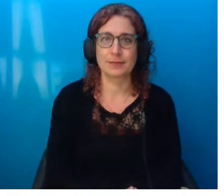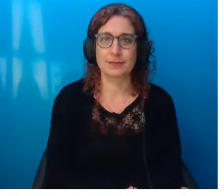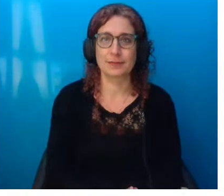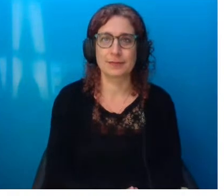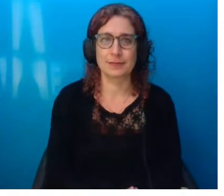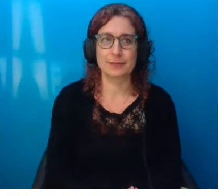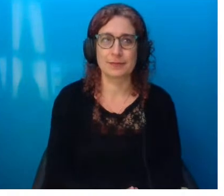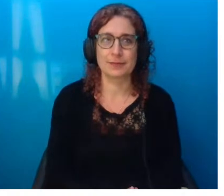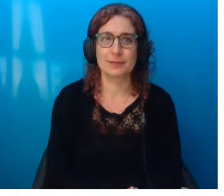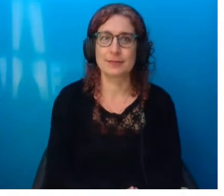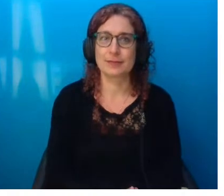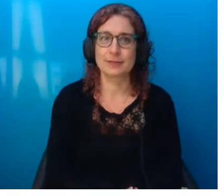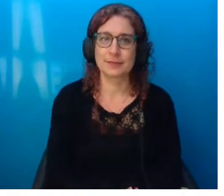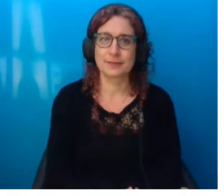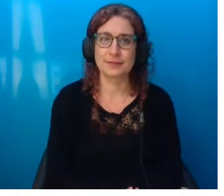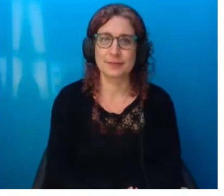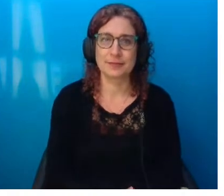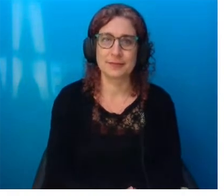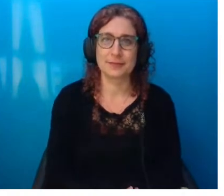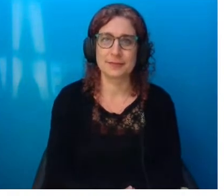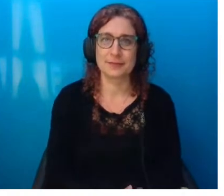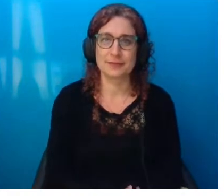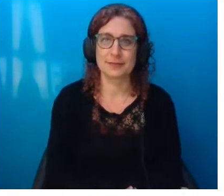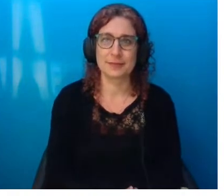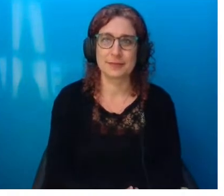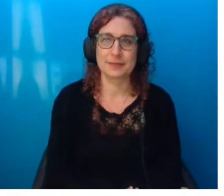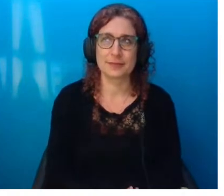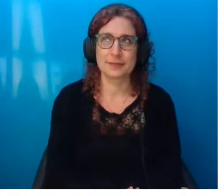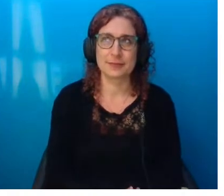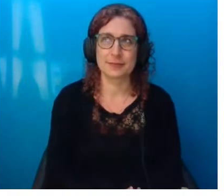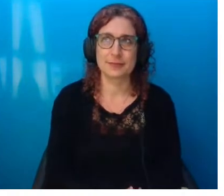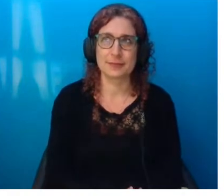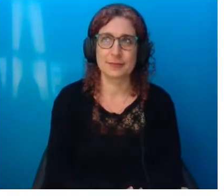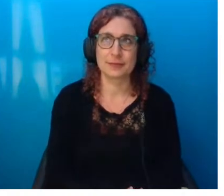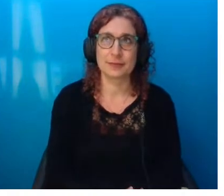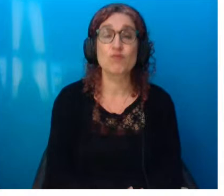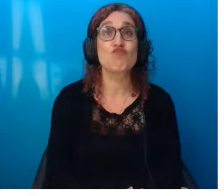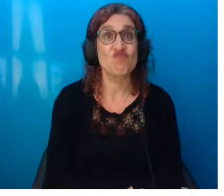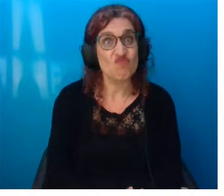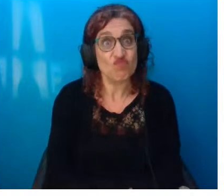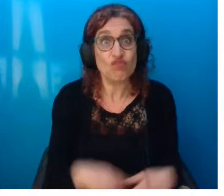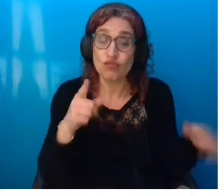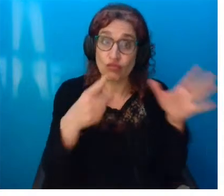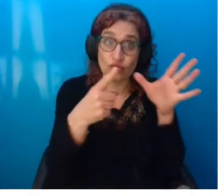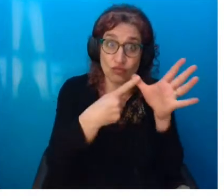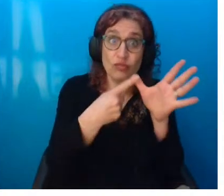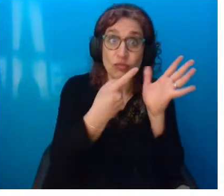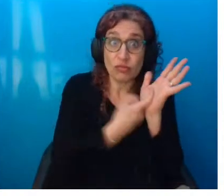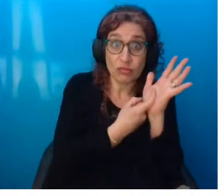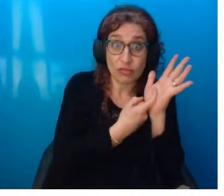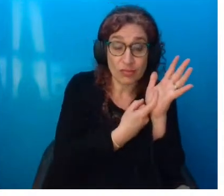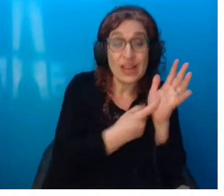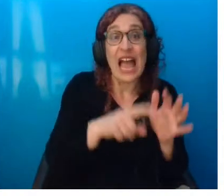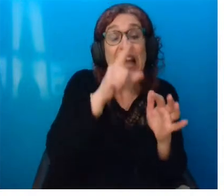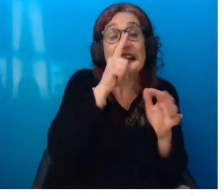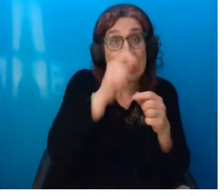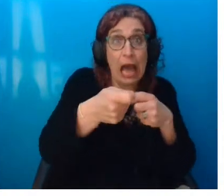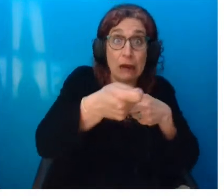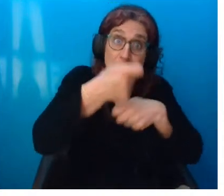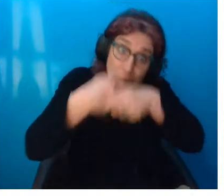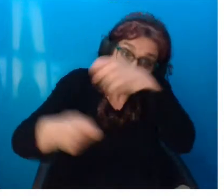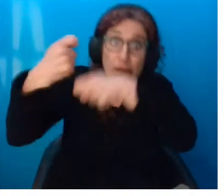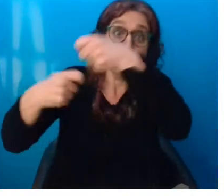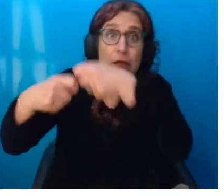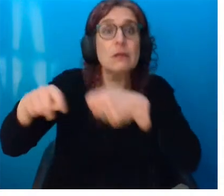asthma progression of allergic rhinitis to asthma. So this is looking at the progression from genus step 1 to